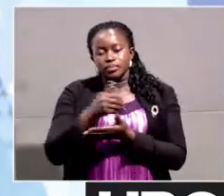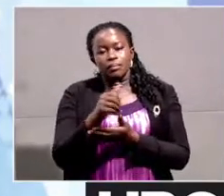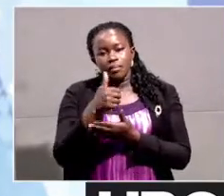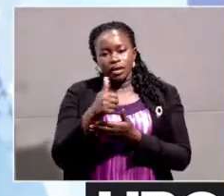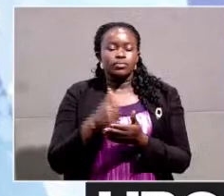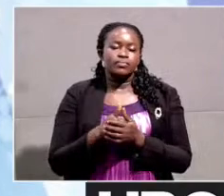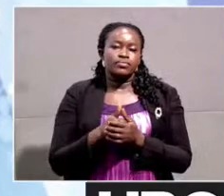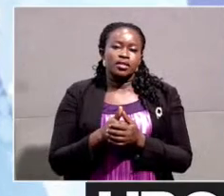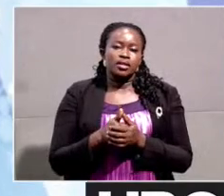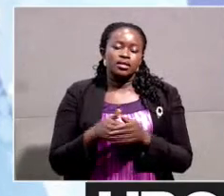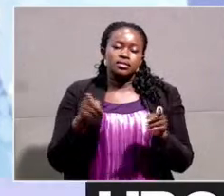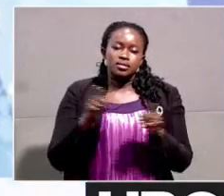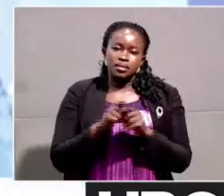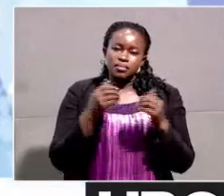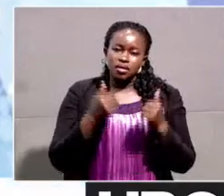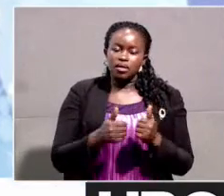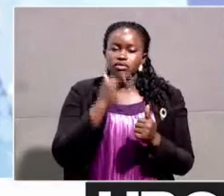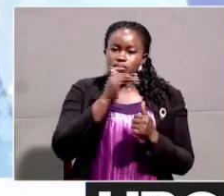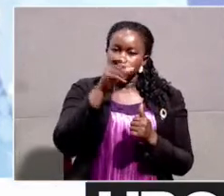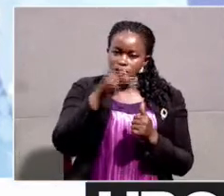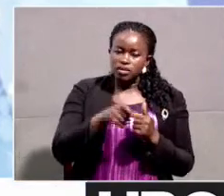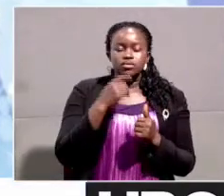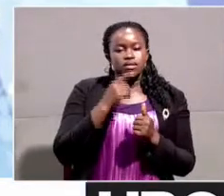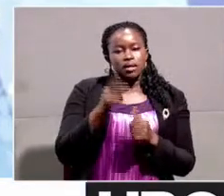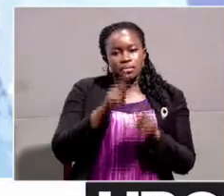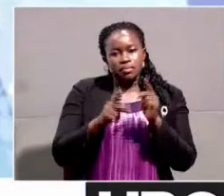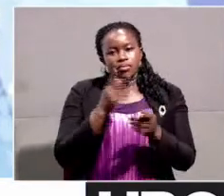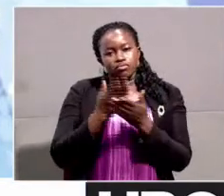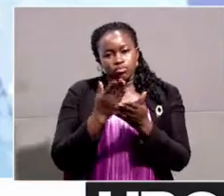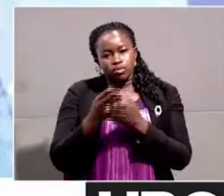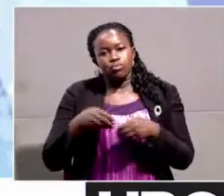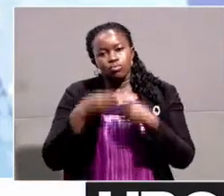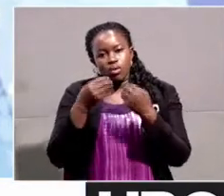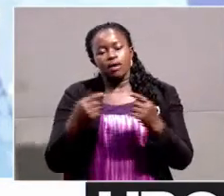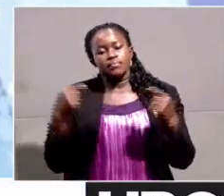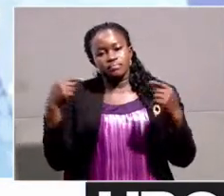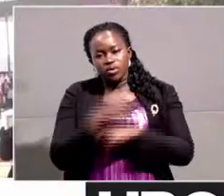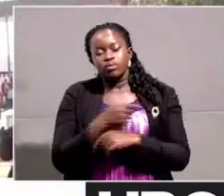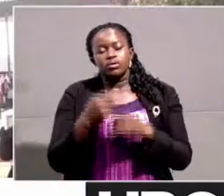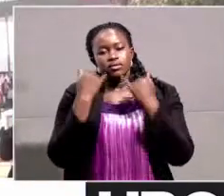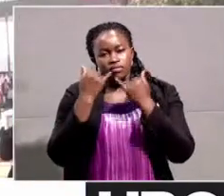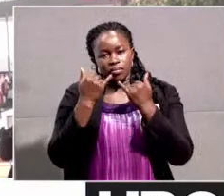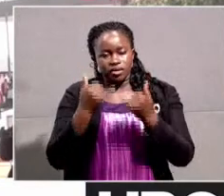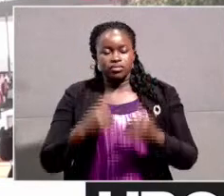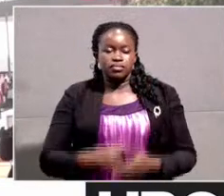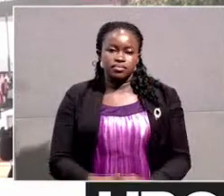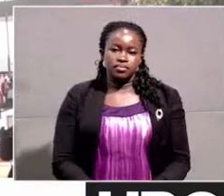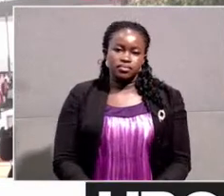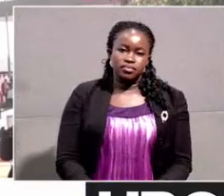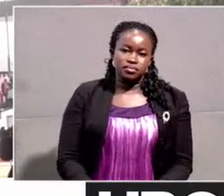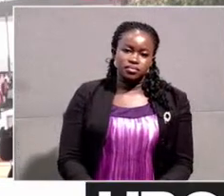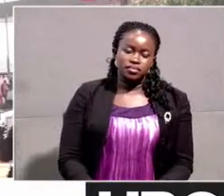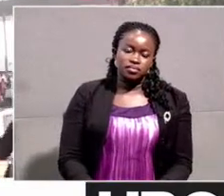spokesperson Simon Mundei says that some applicants provided wrong contacts.